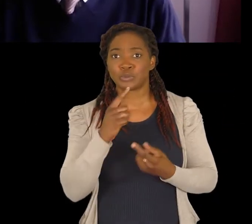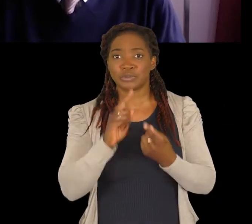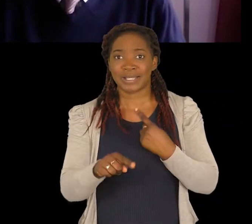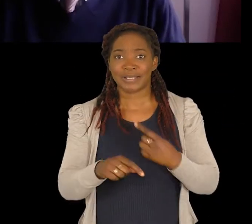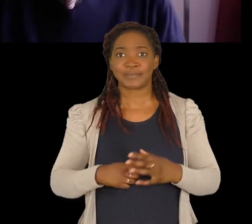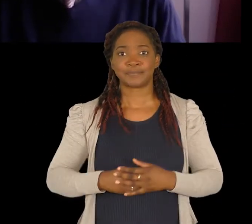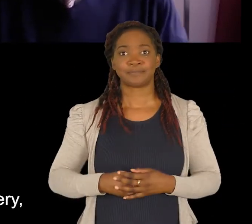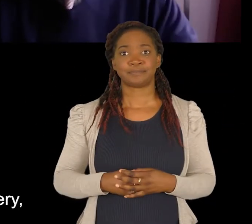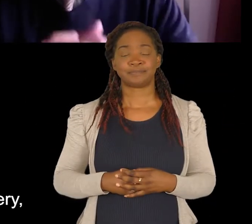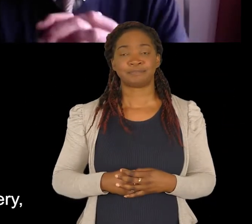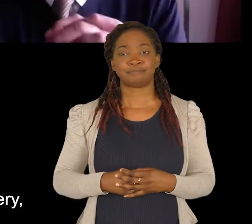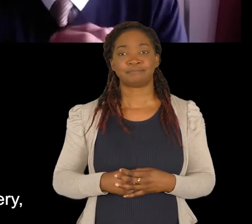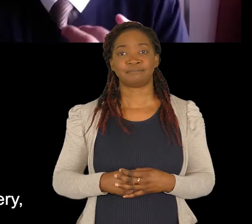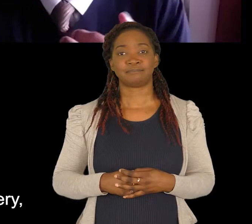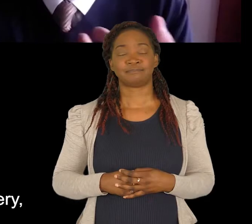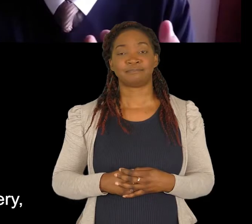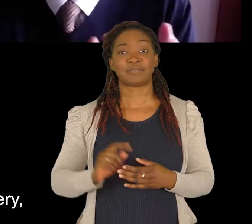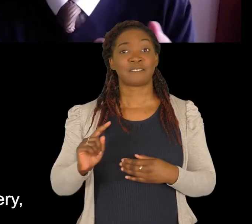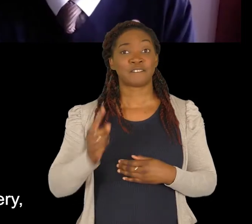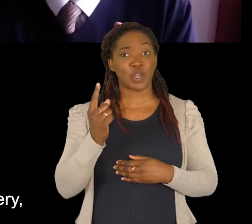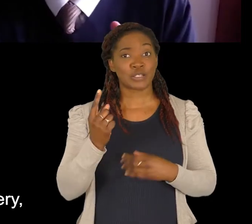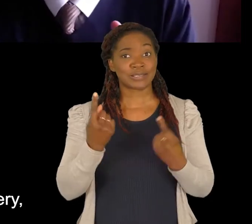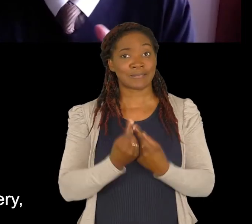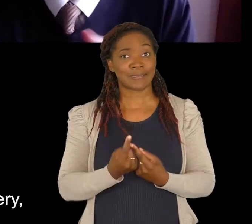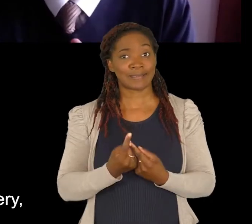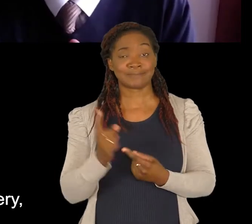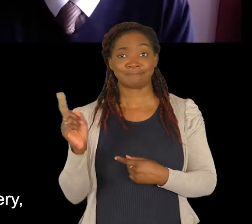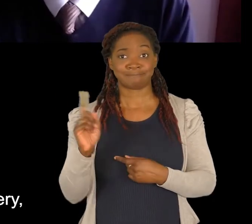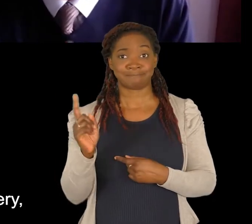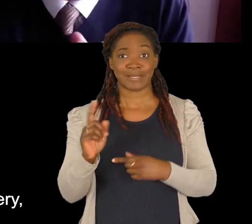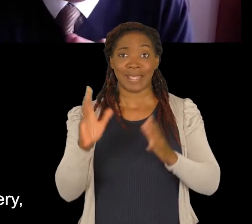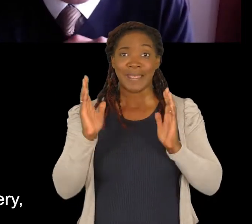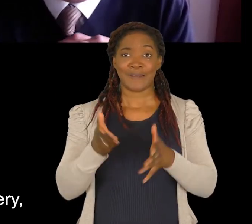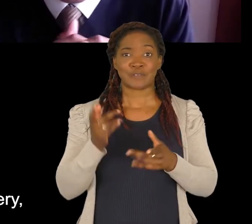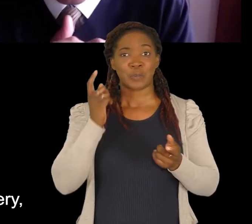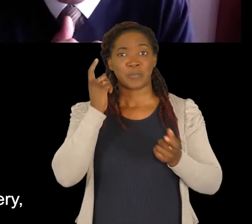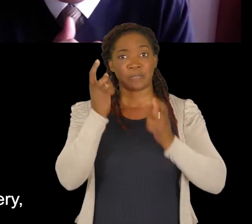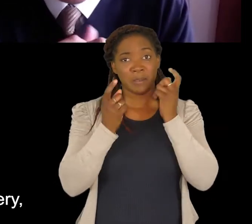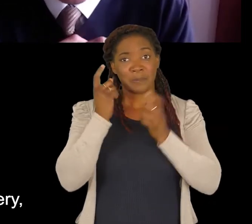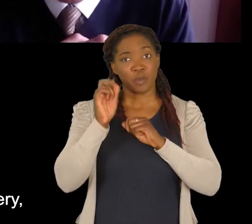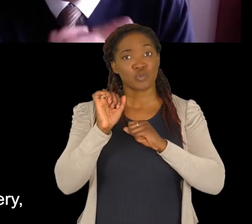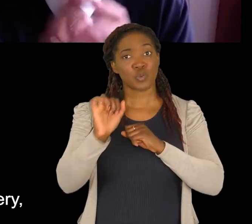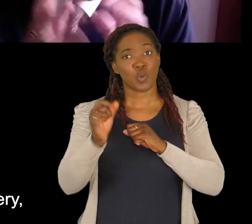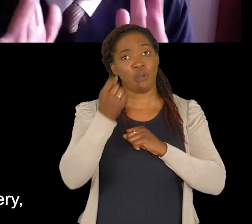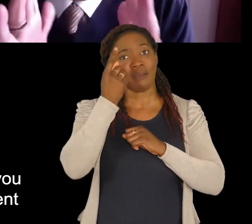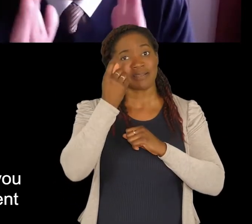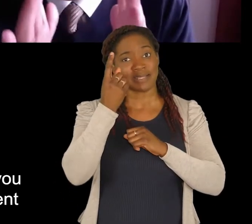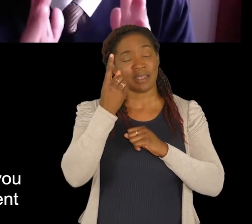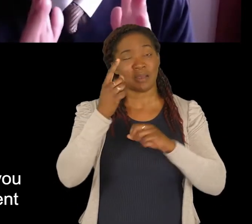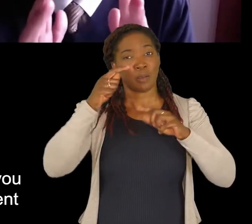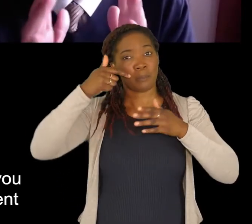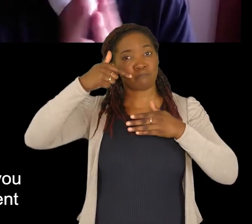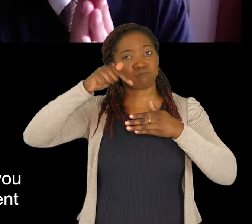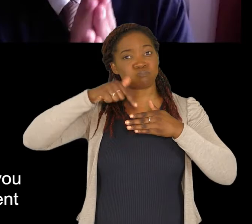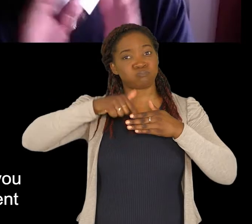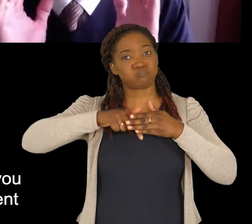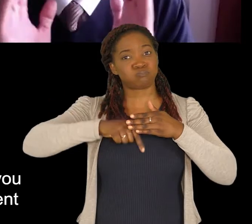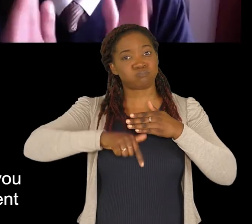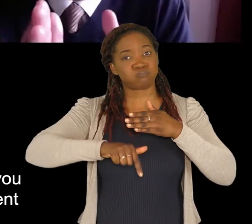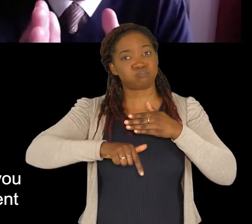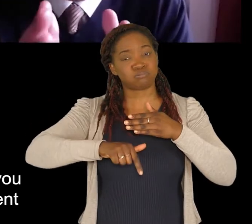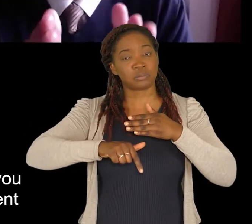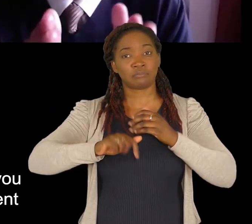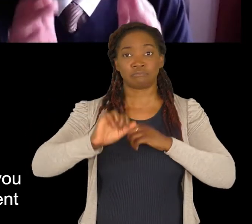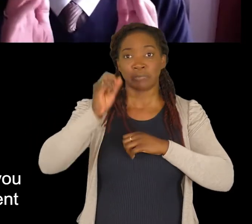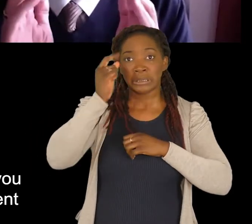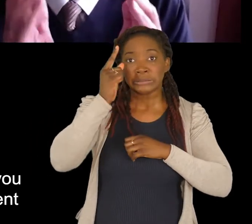say? So the first thing I would do is you've got to really, really think about your idea, Rosa, very, very deeply. Okay,